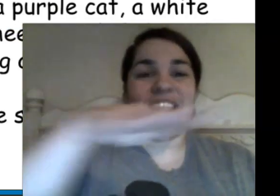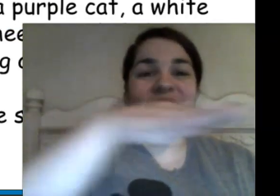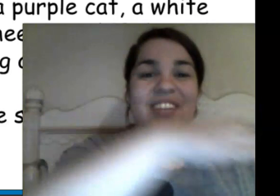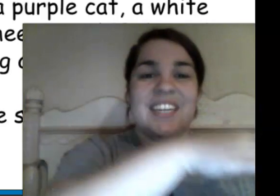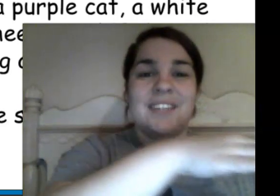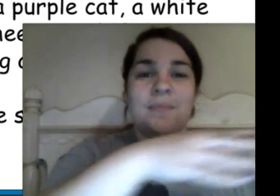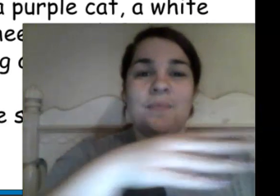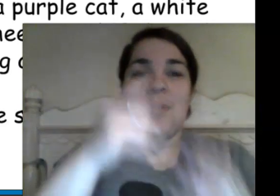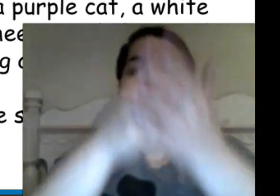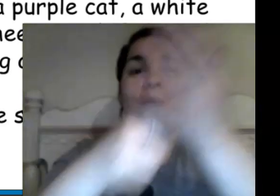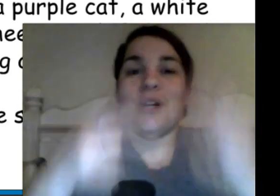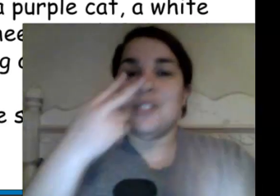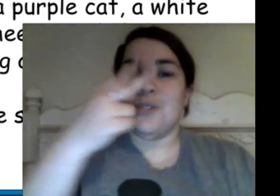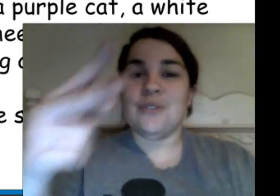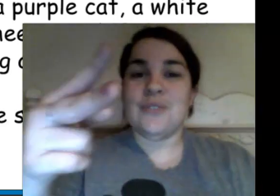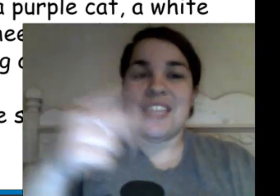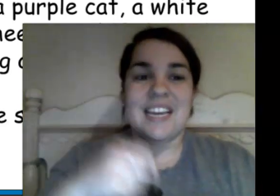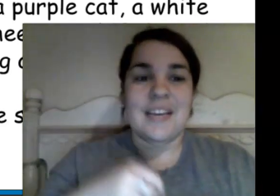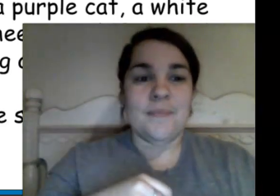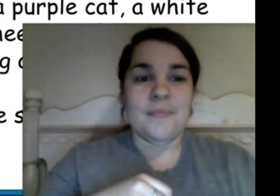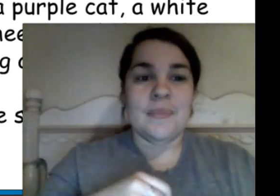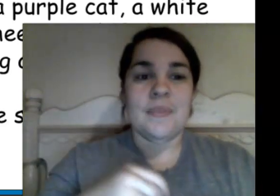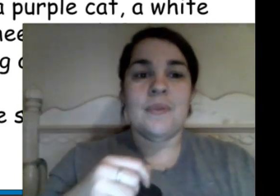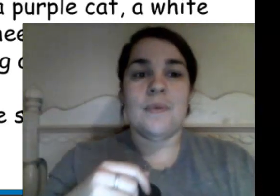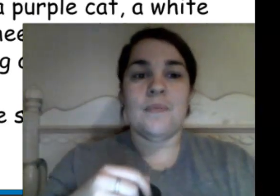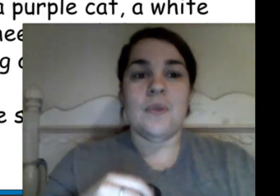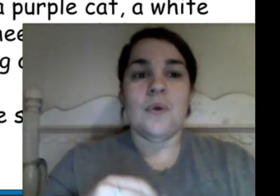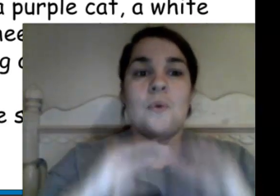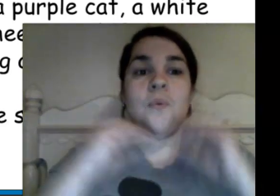Children, what do you see?